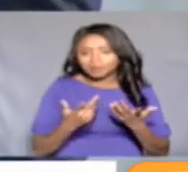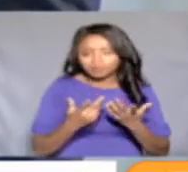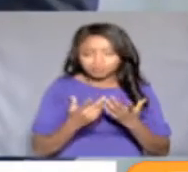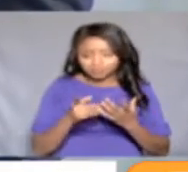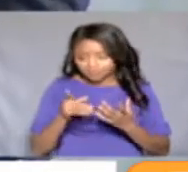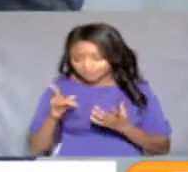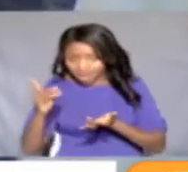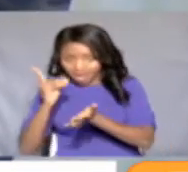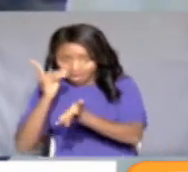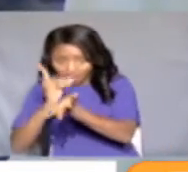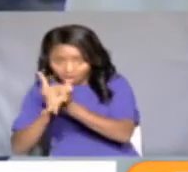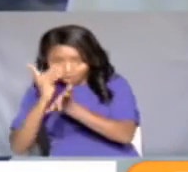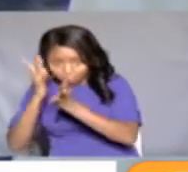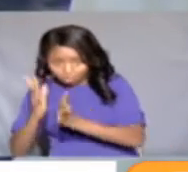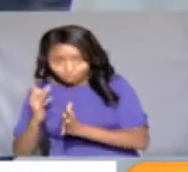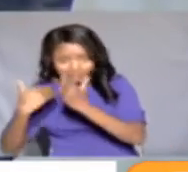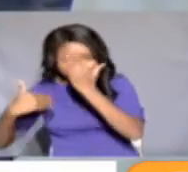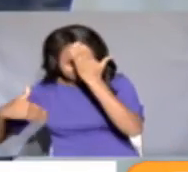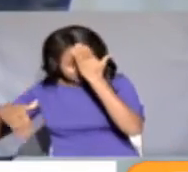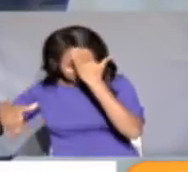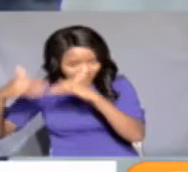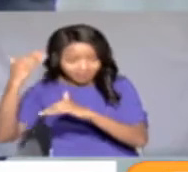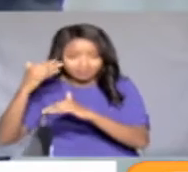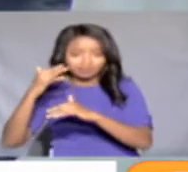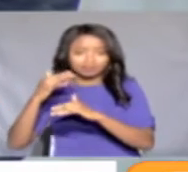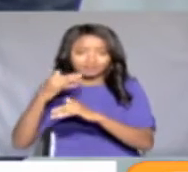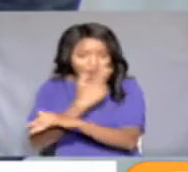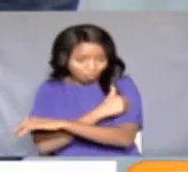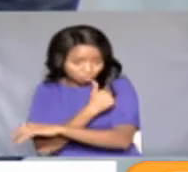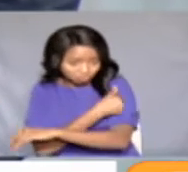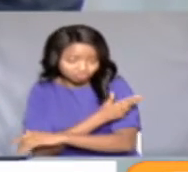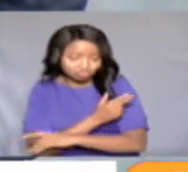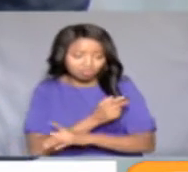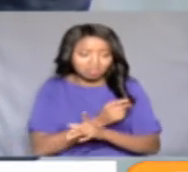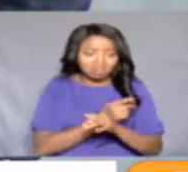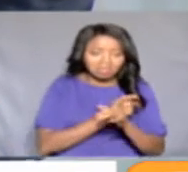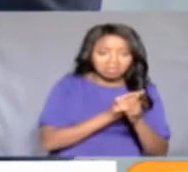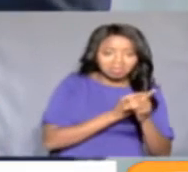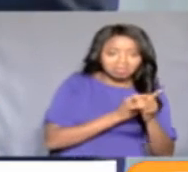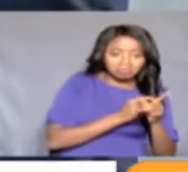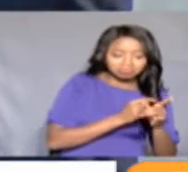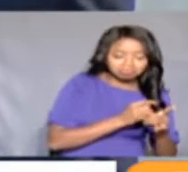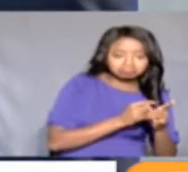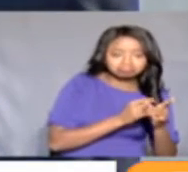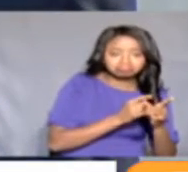conventional doctors, the alternative doctors,